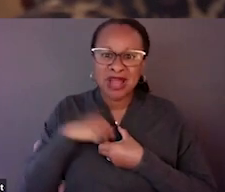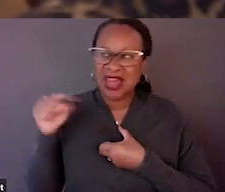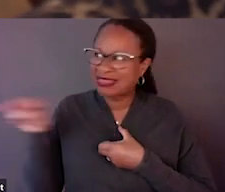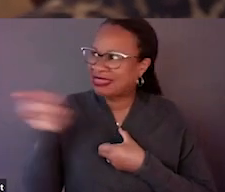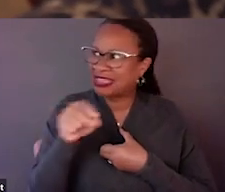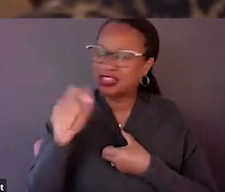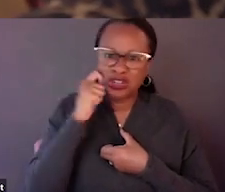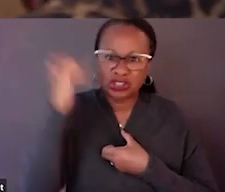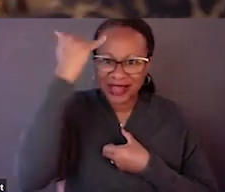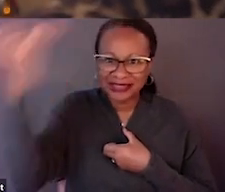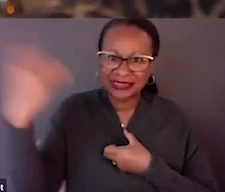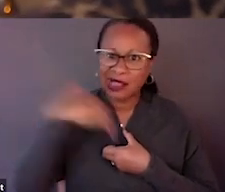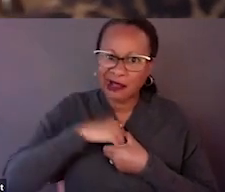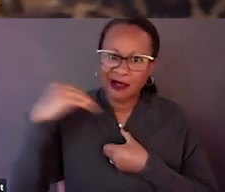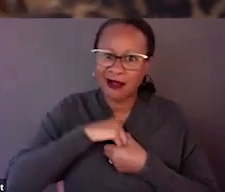racial ideas,